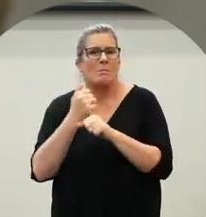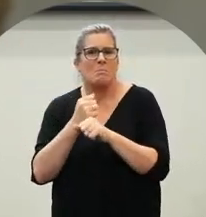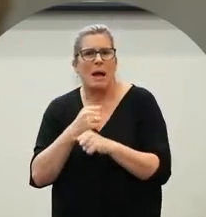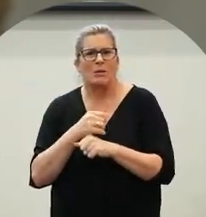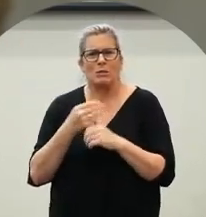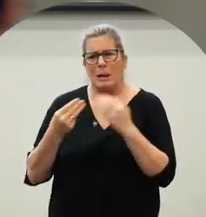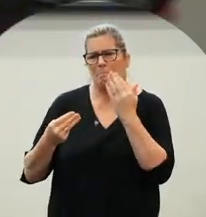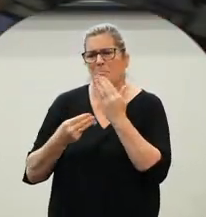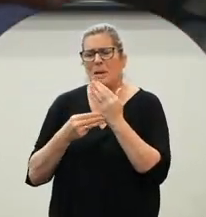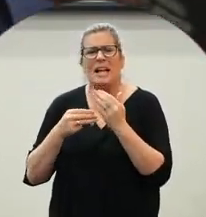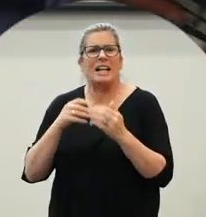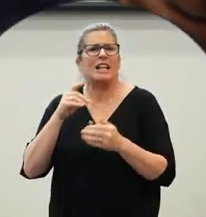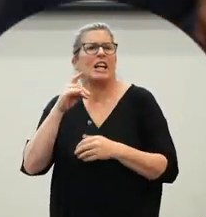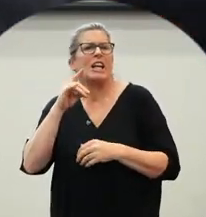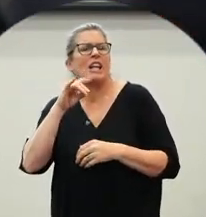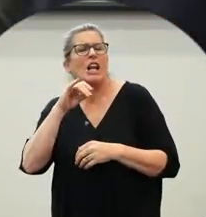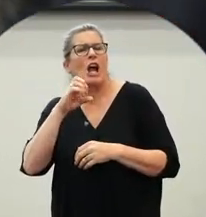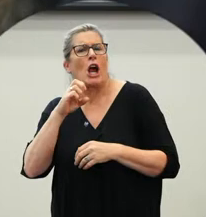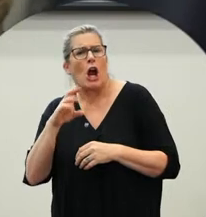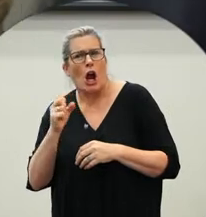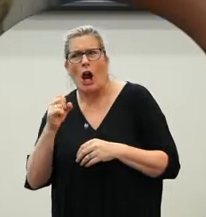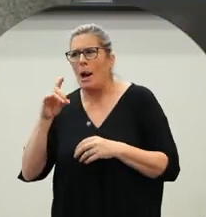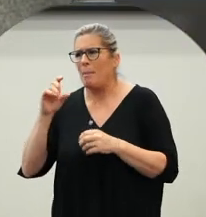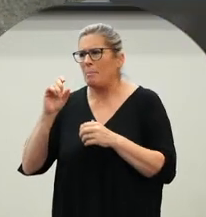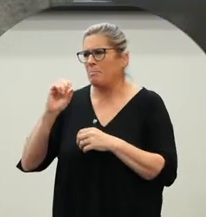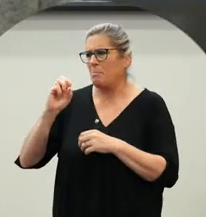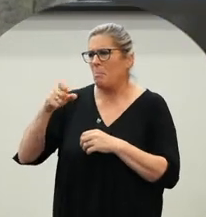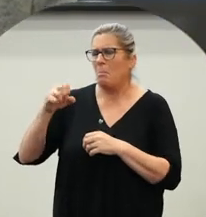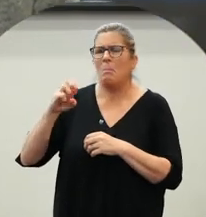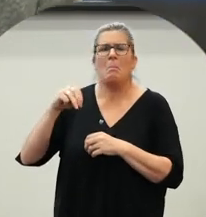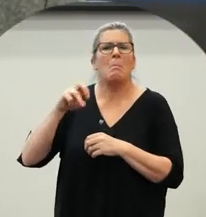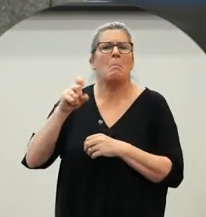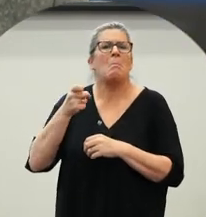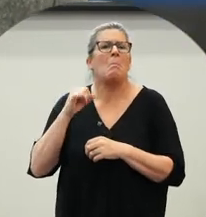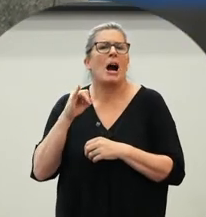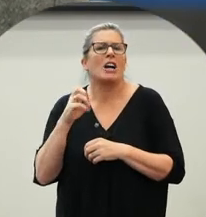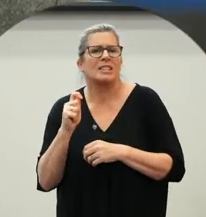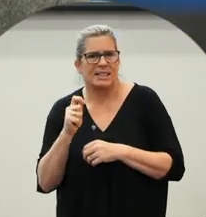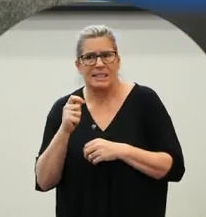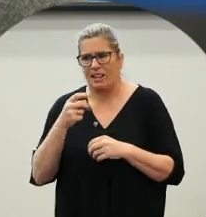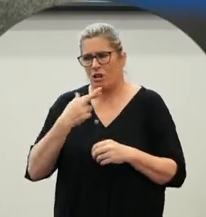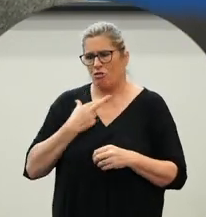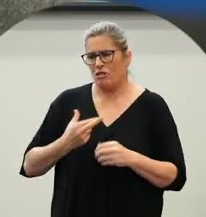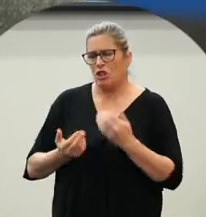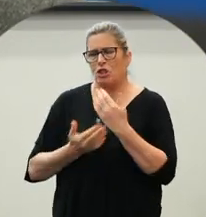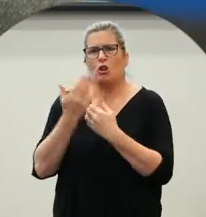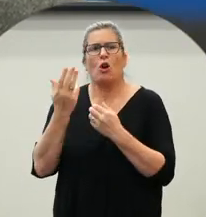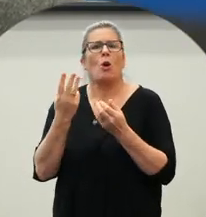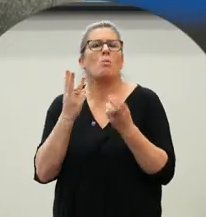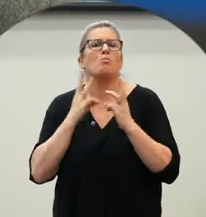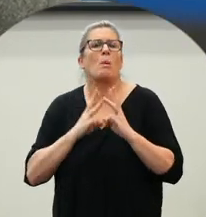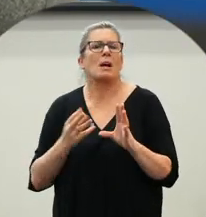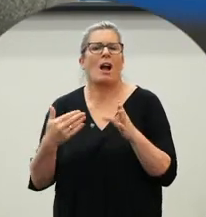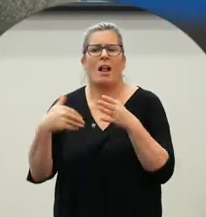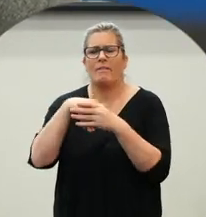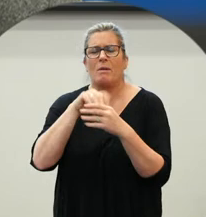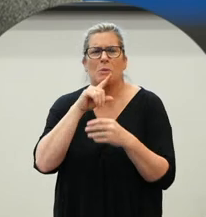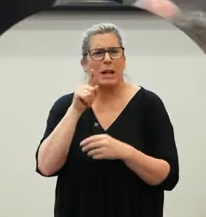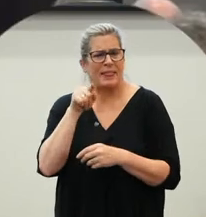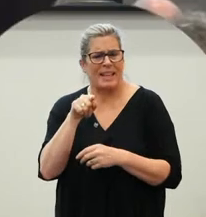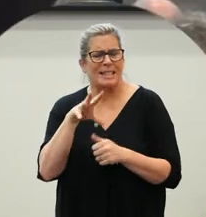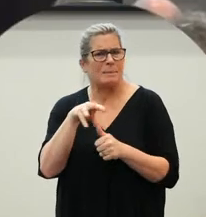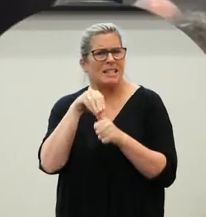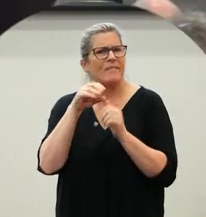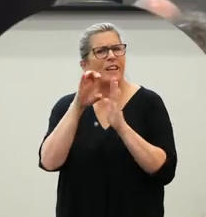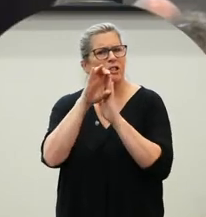millionaire Marxist and the rich young English woman who got involved, et cetera, et cetera. But I think this particular